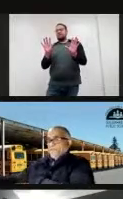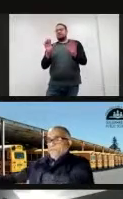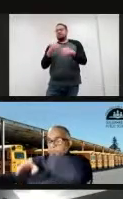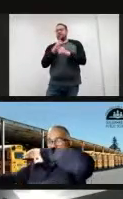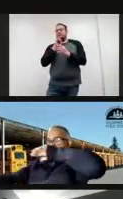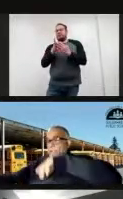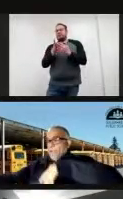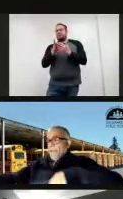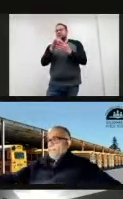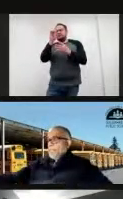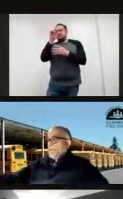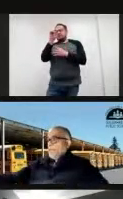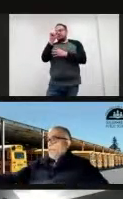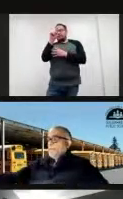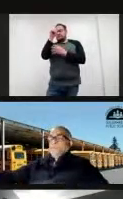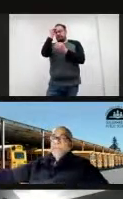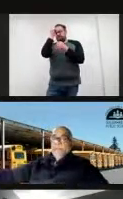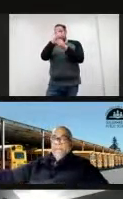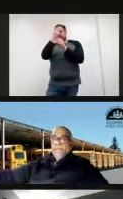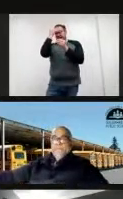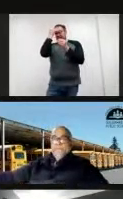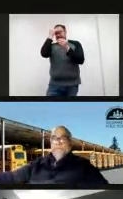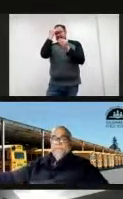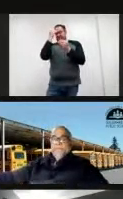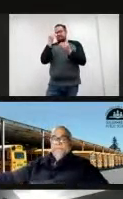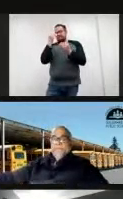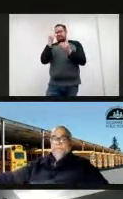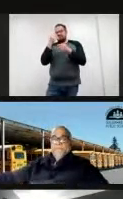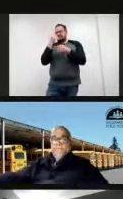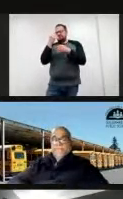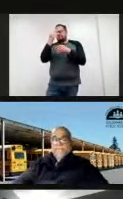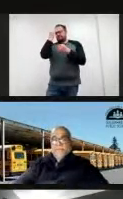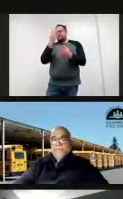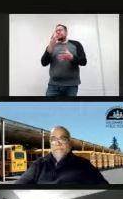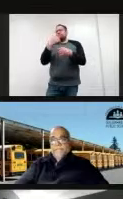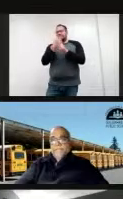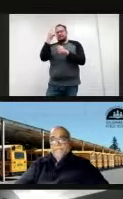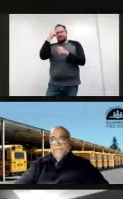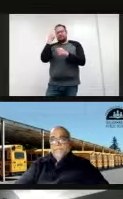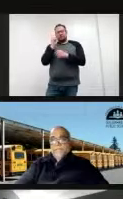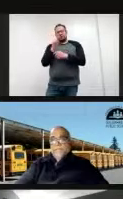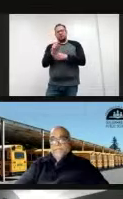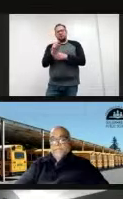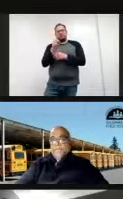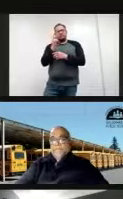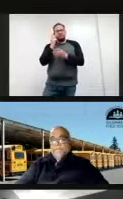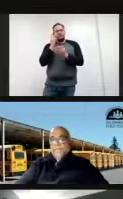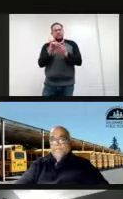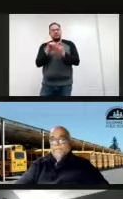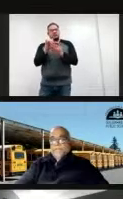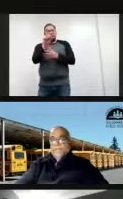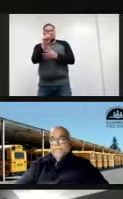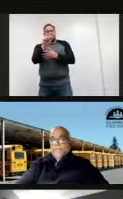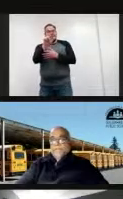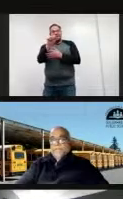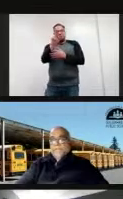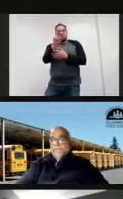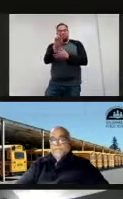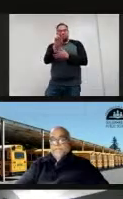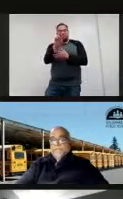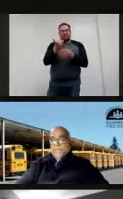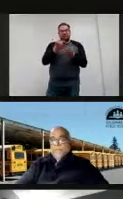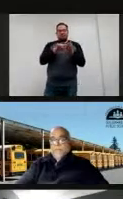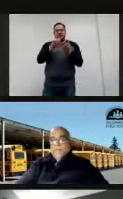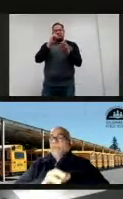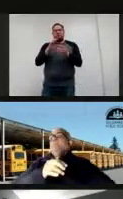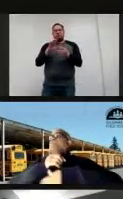sense to you. I would say the key numbers you're looking at are the salary column and the total comp and